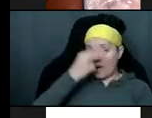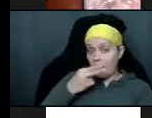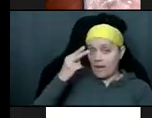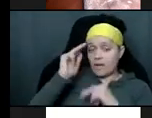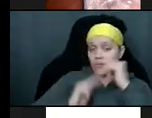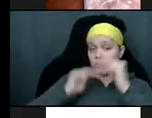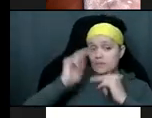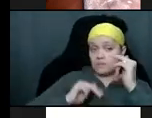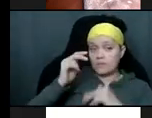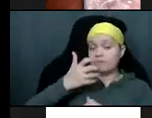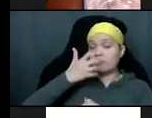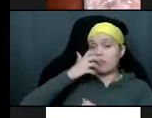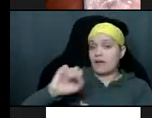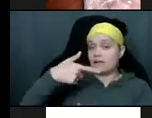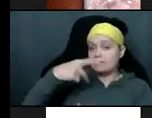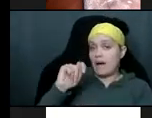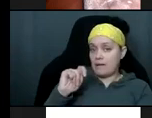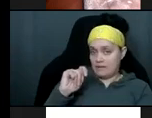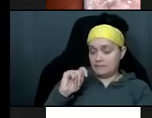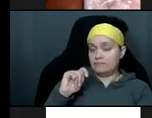built by the hotspot.